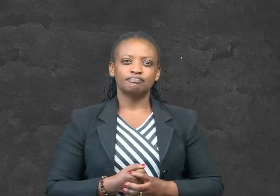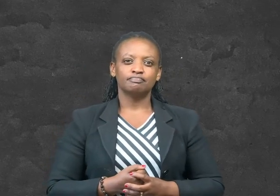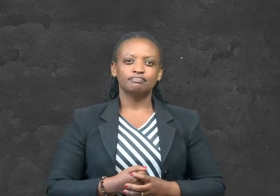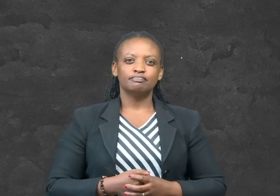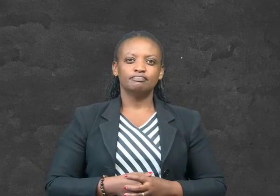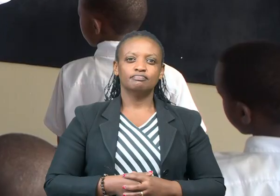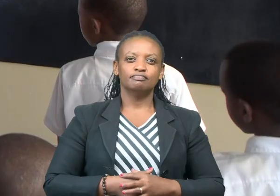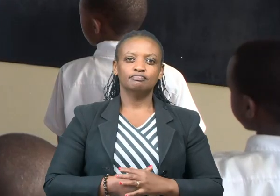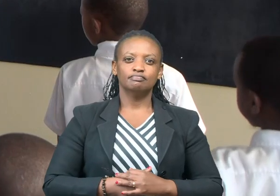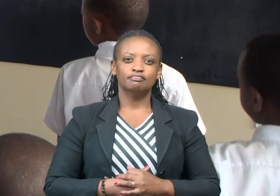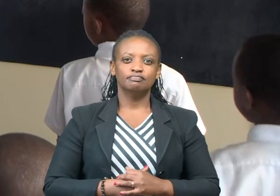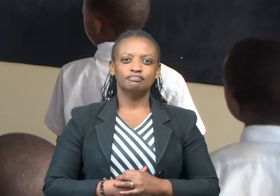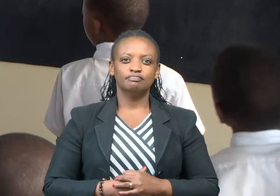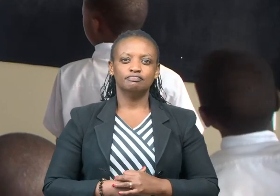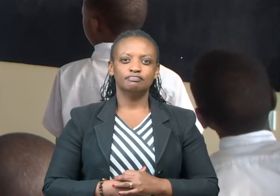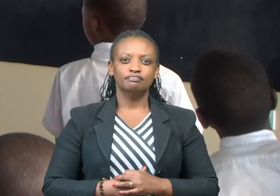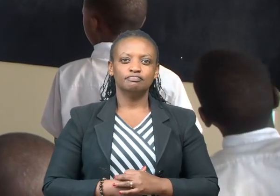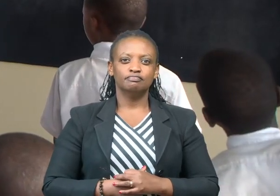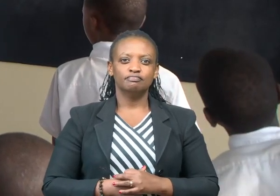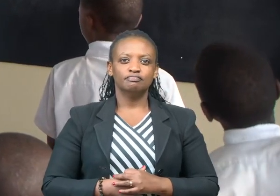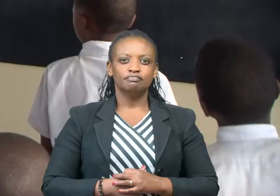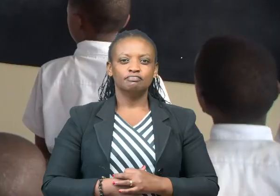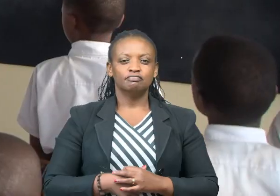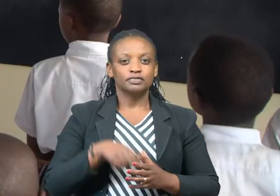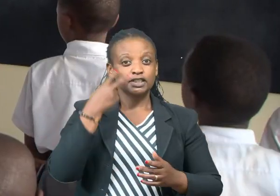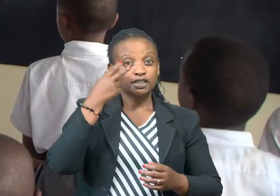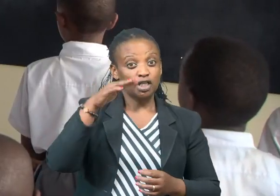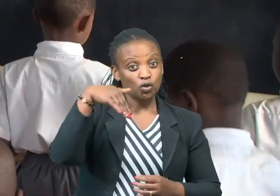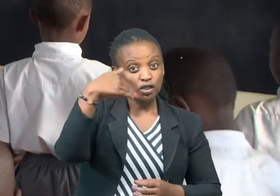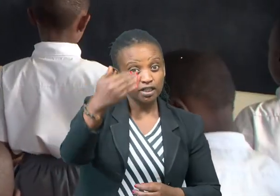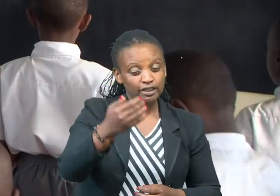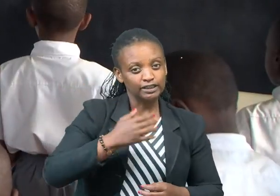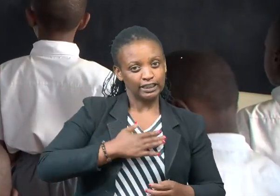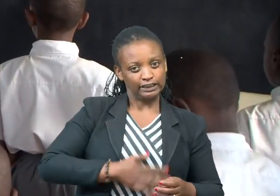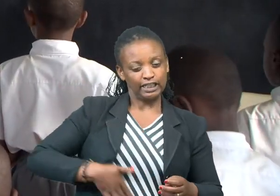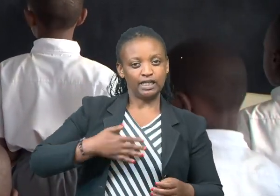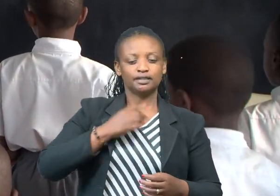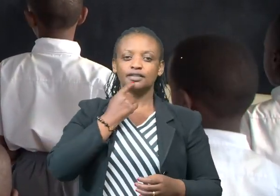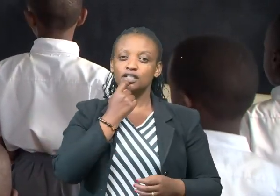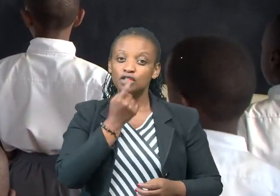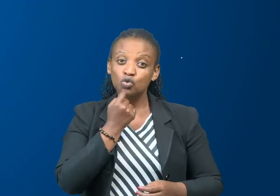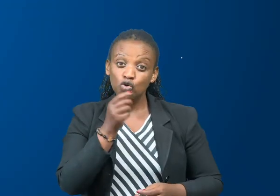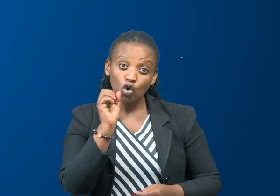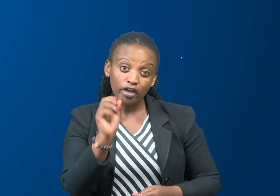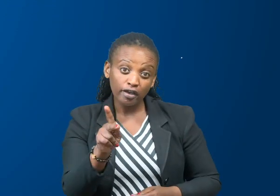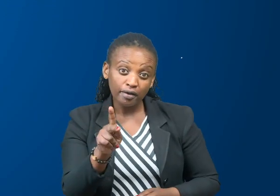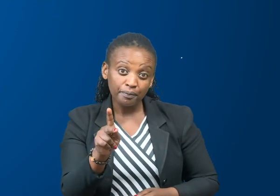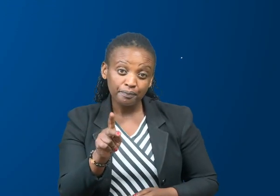See you in the next science lesson, okay?